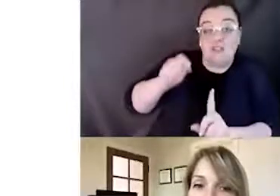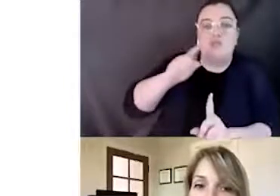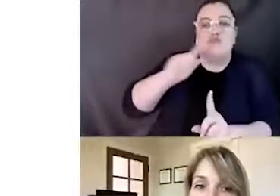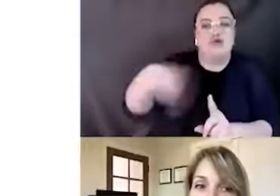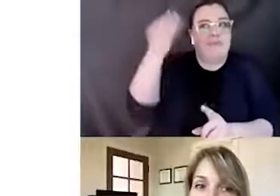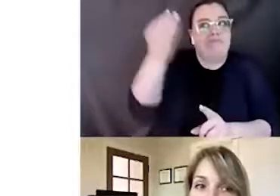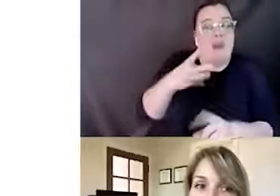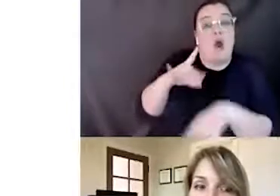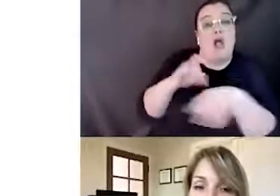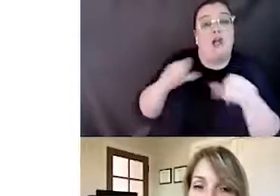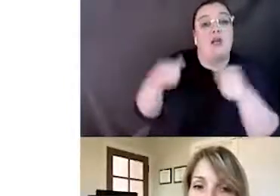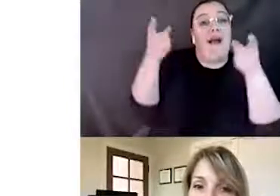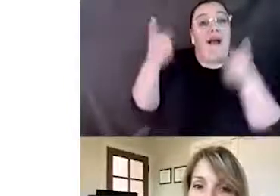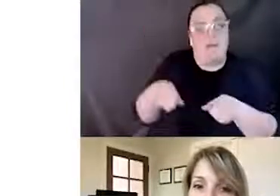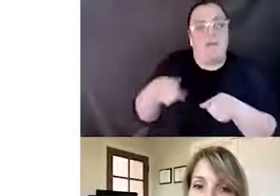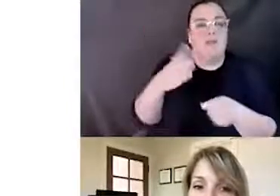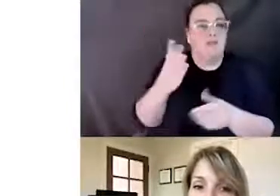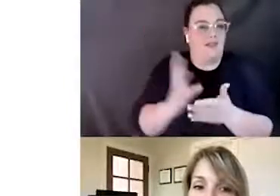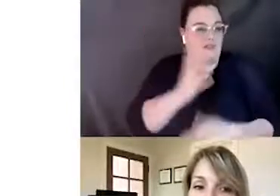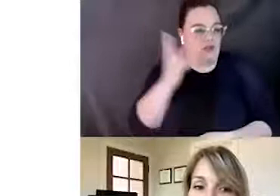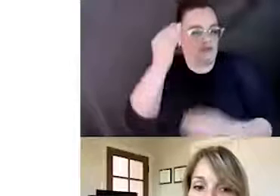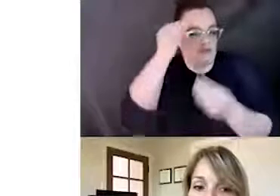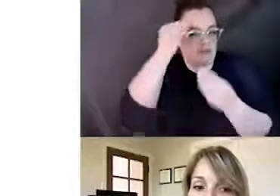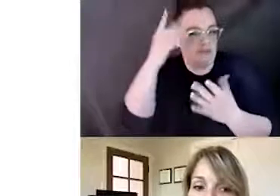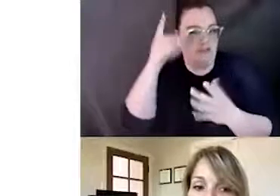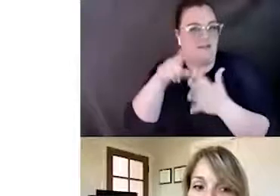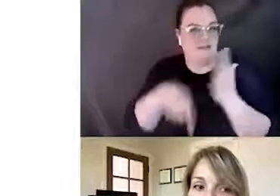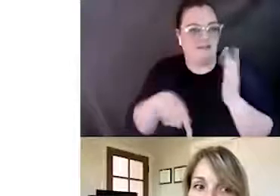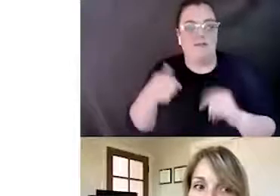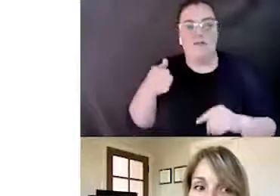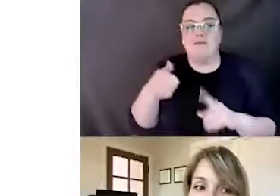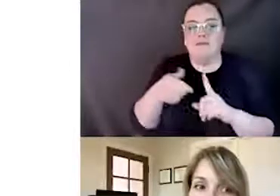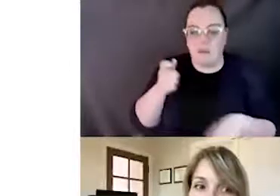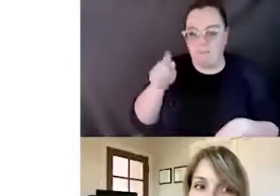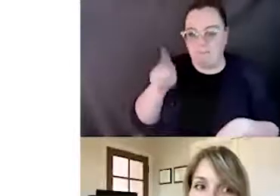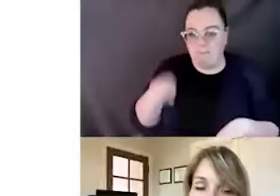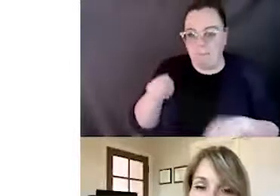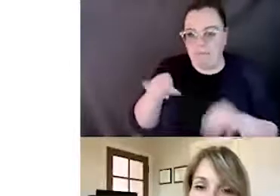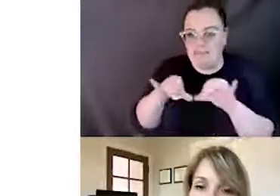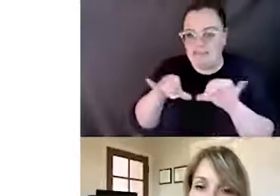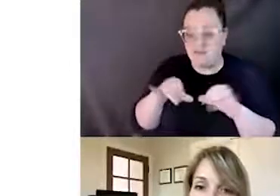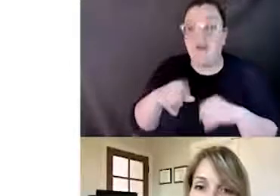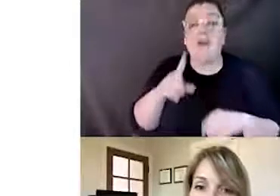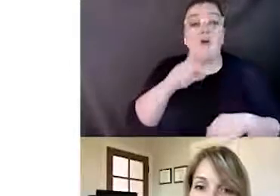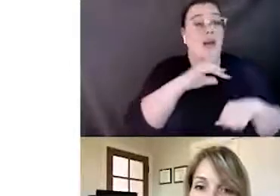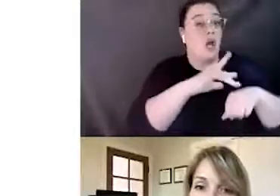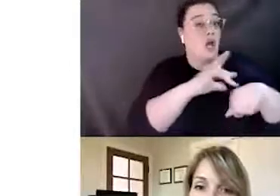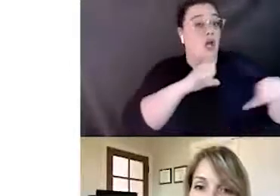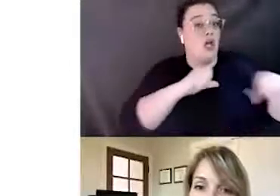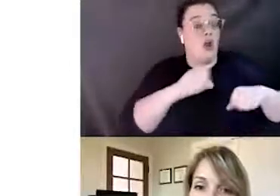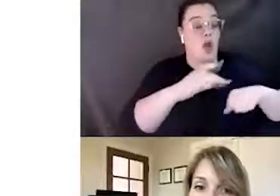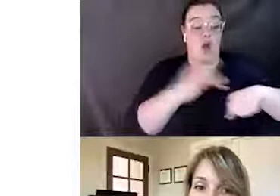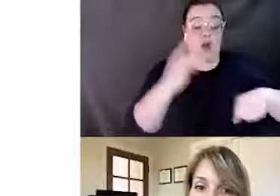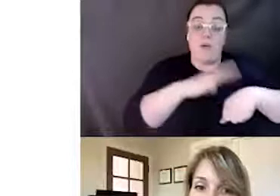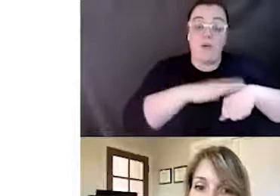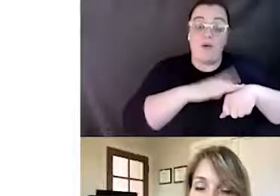here's the official information from the NEIC about that earthquake. The earthquake early warning aspect of the MyShake app